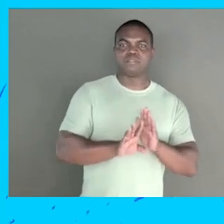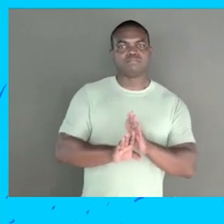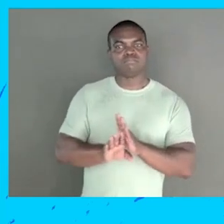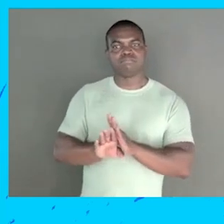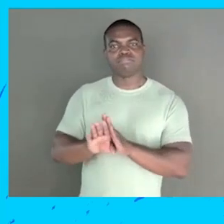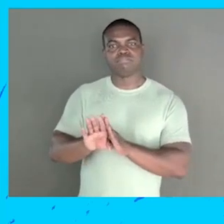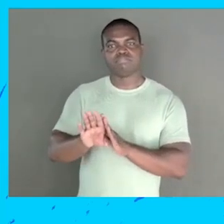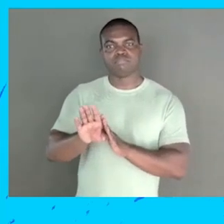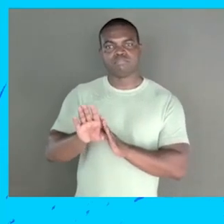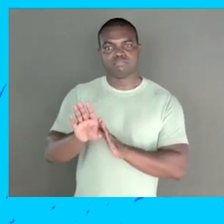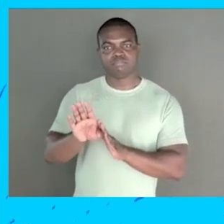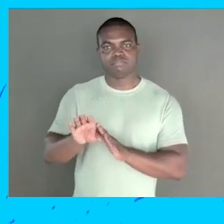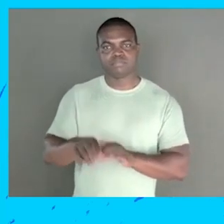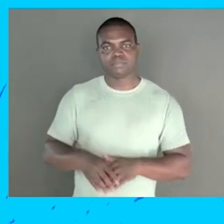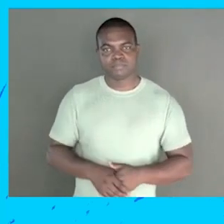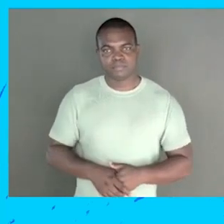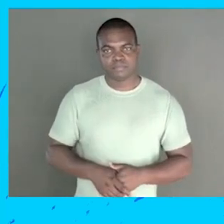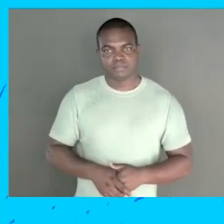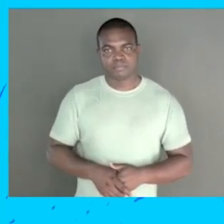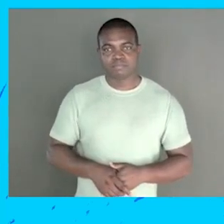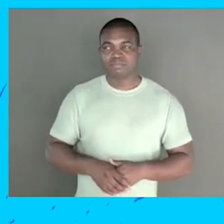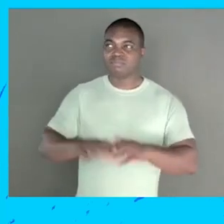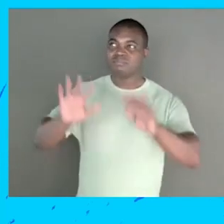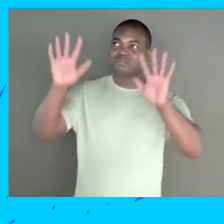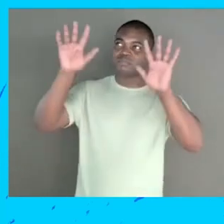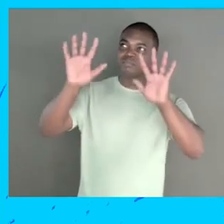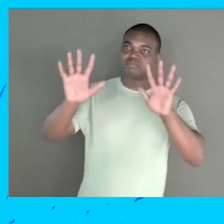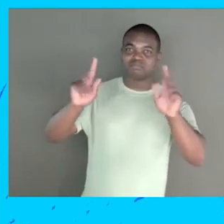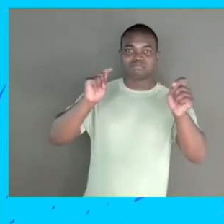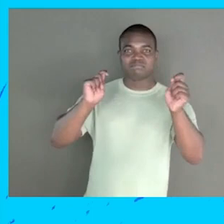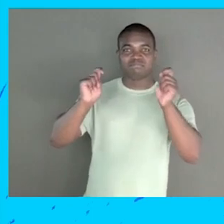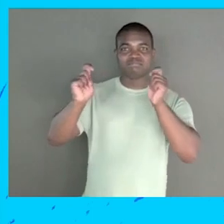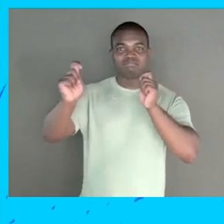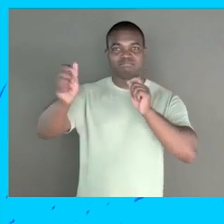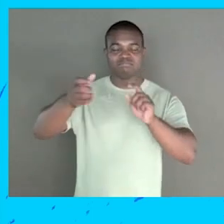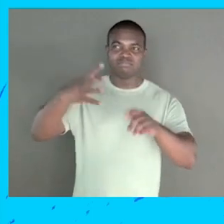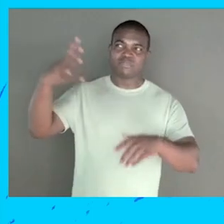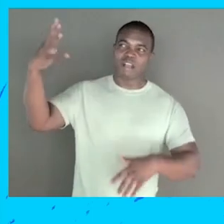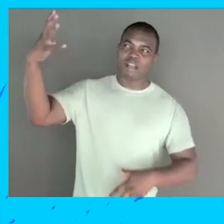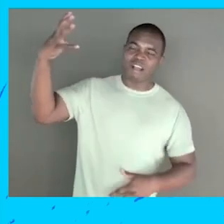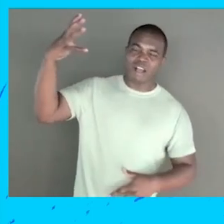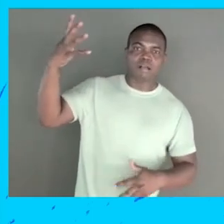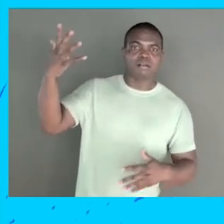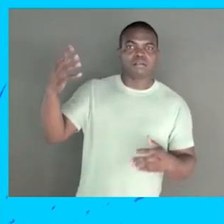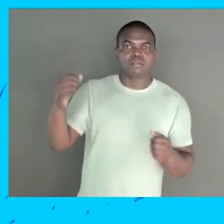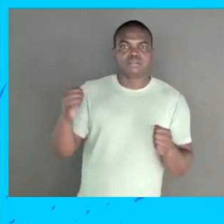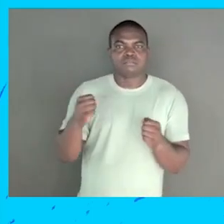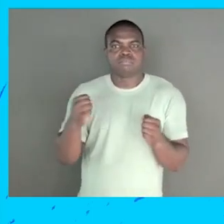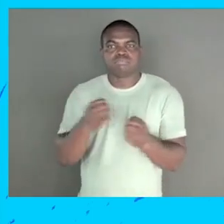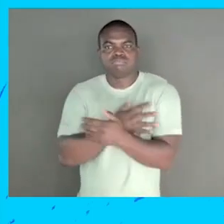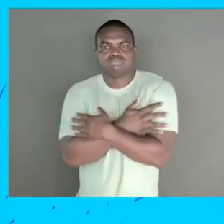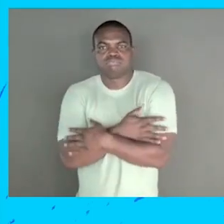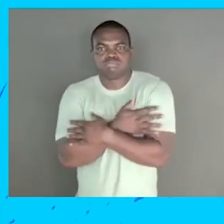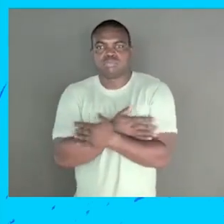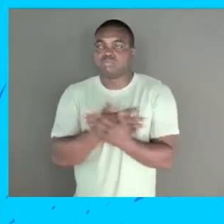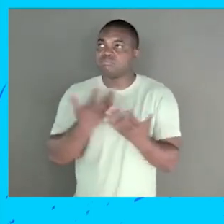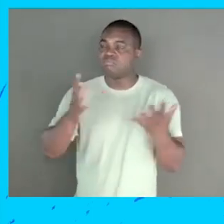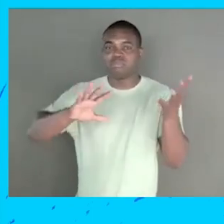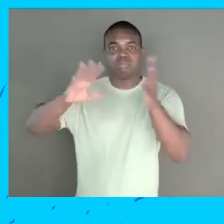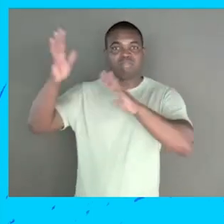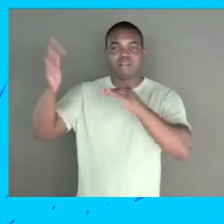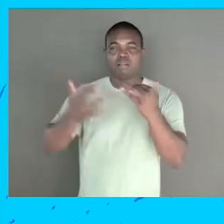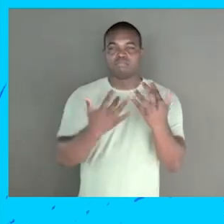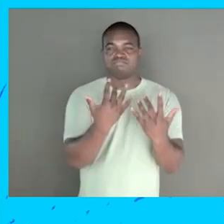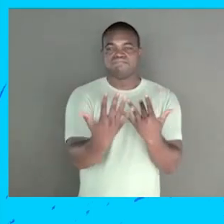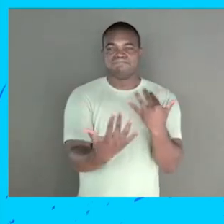limits, with wildfires and disasters making places one huge pit. We are ready to wake up. It is